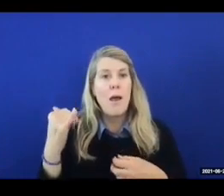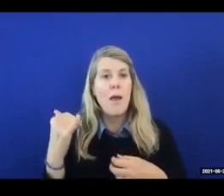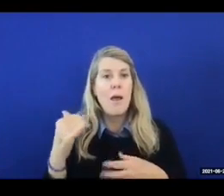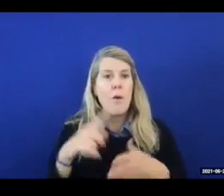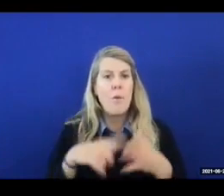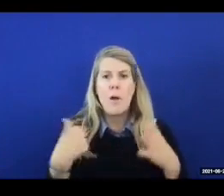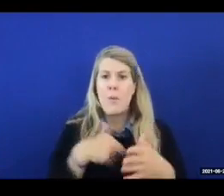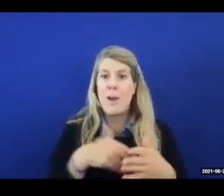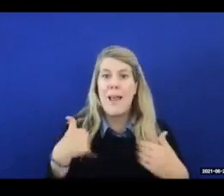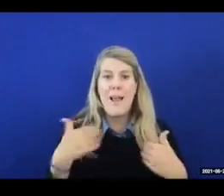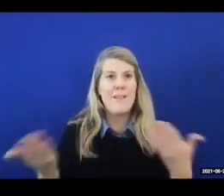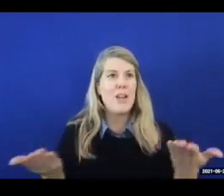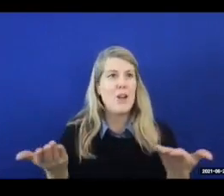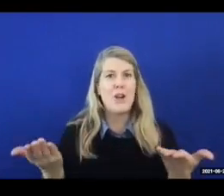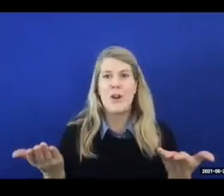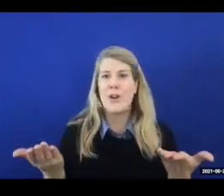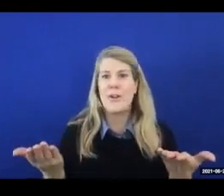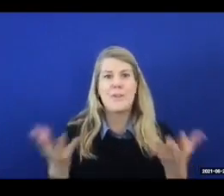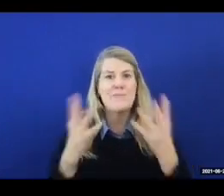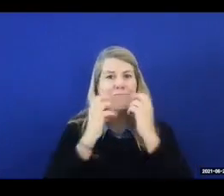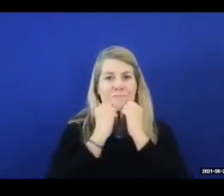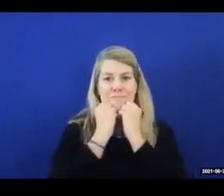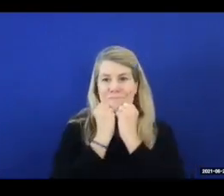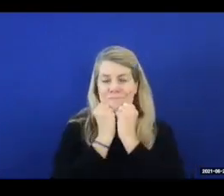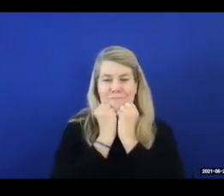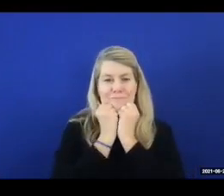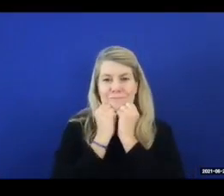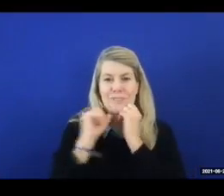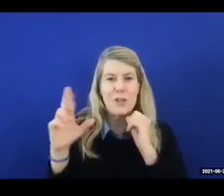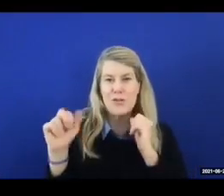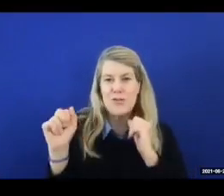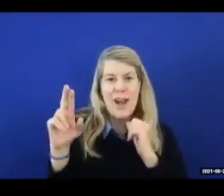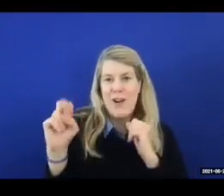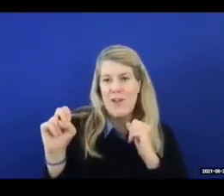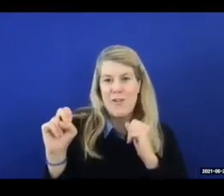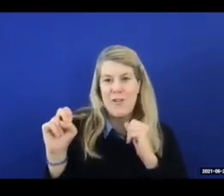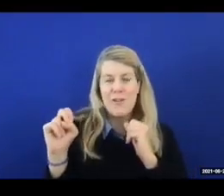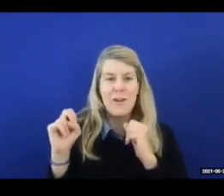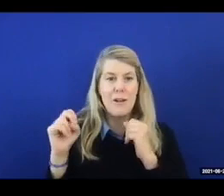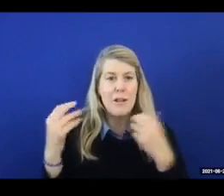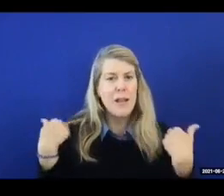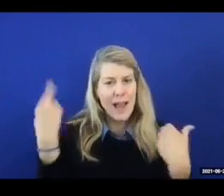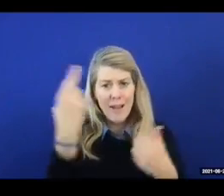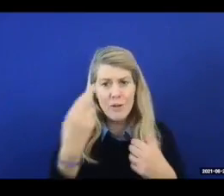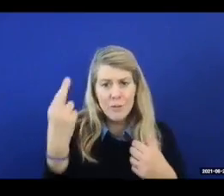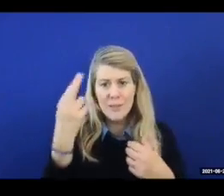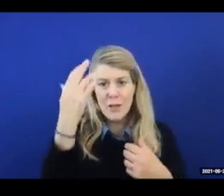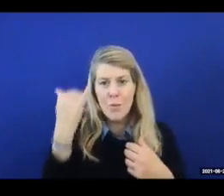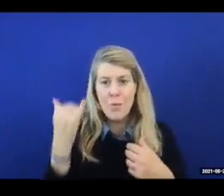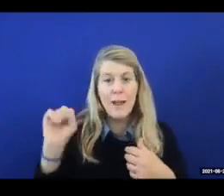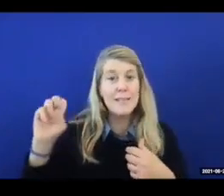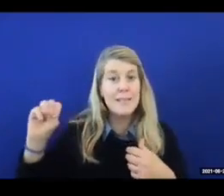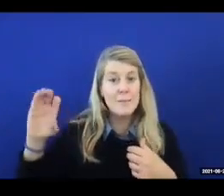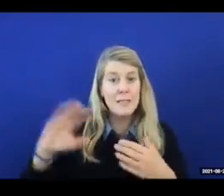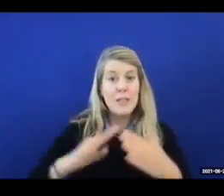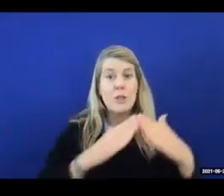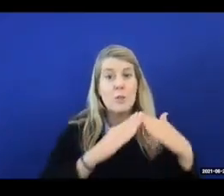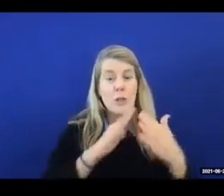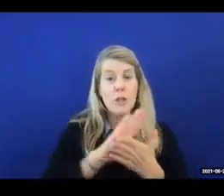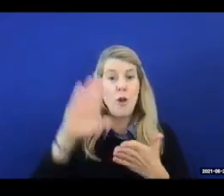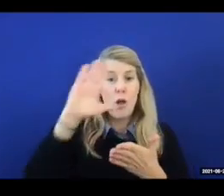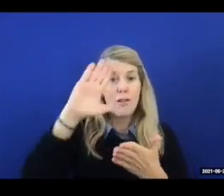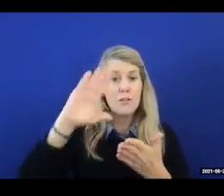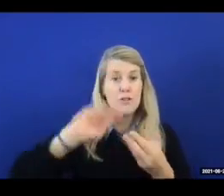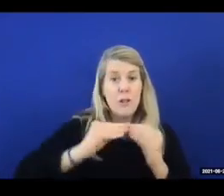we have here is such a jewel and it's so rare. There's a reason why Santa Monica Community College is the